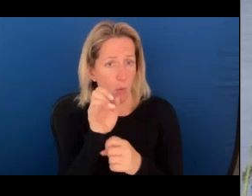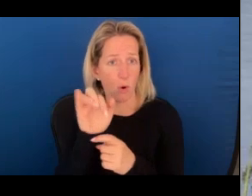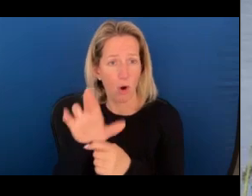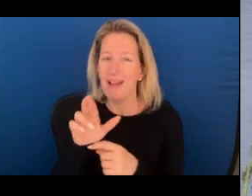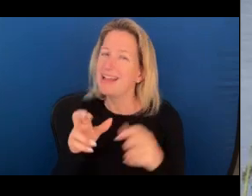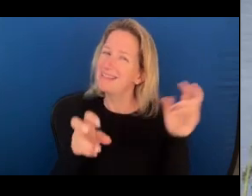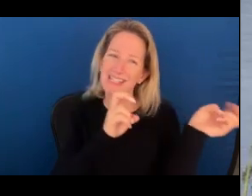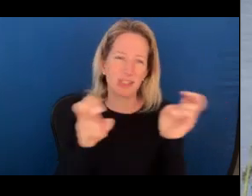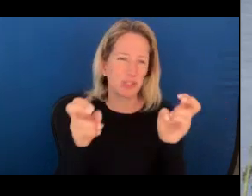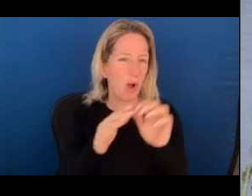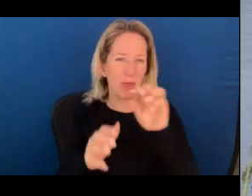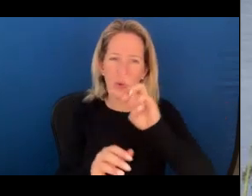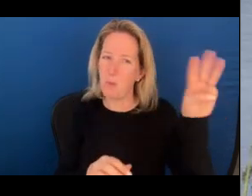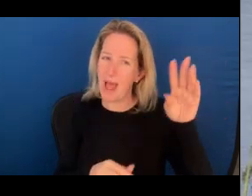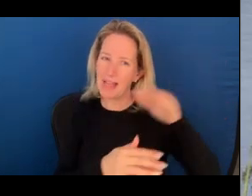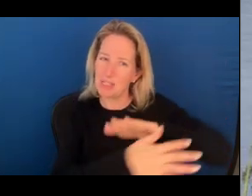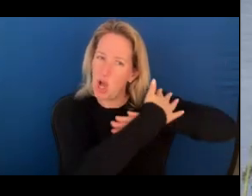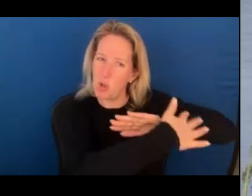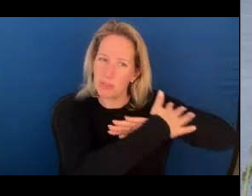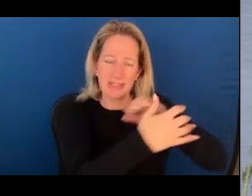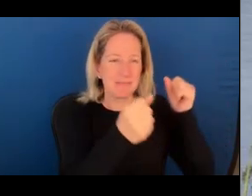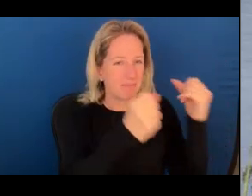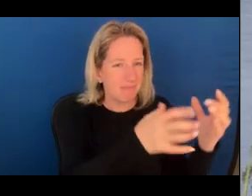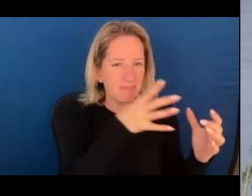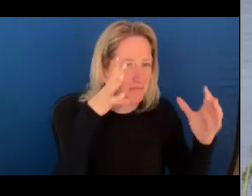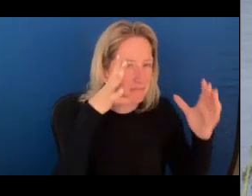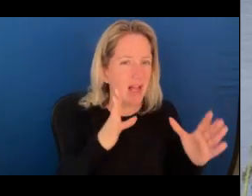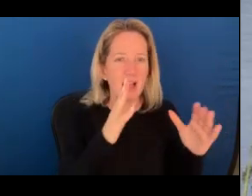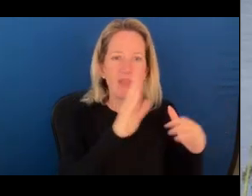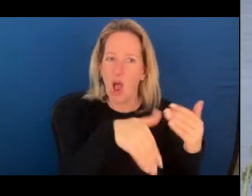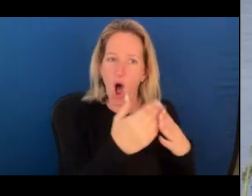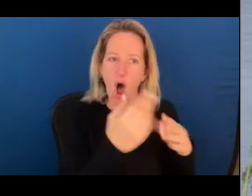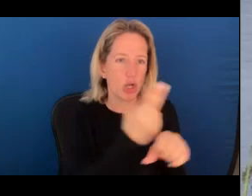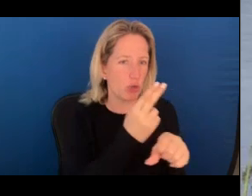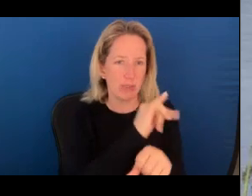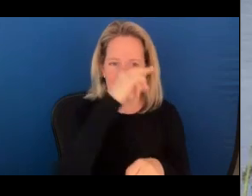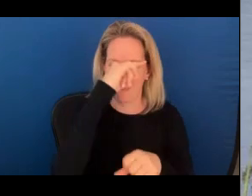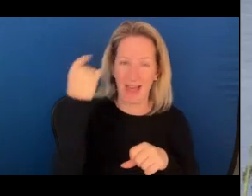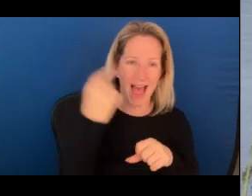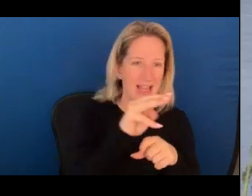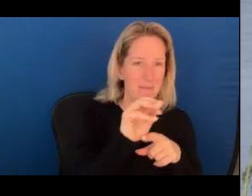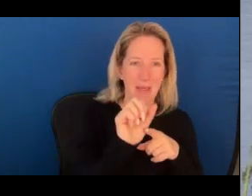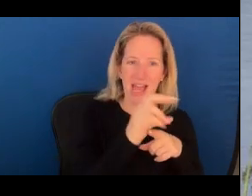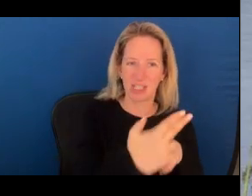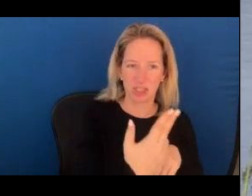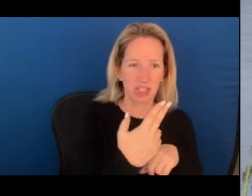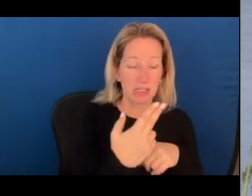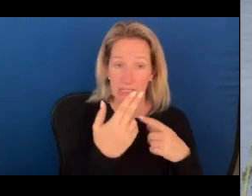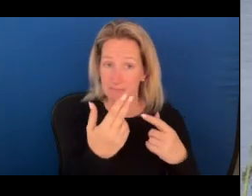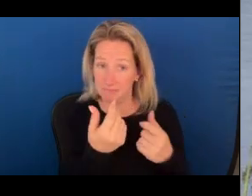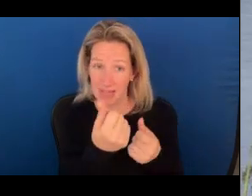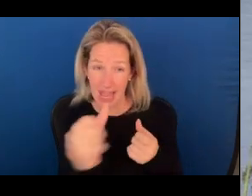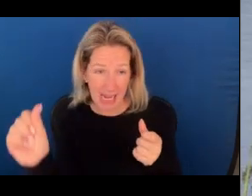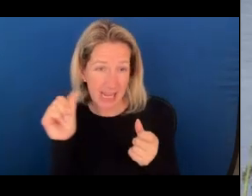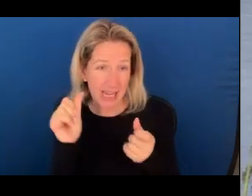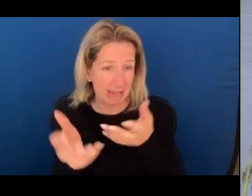there's a lot of commercial oyster growers and they all use that black mesh. So I'm wondering if you've had any interaction with the growers